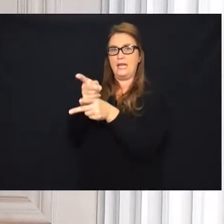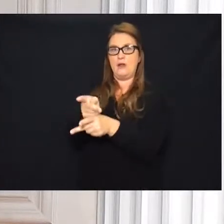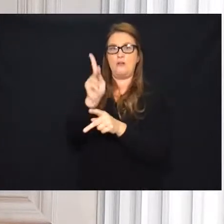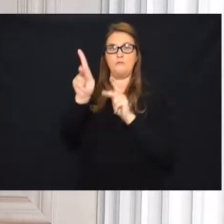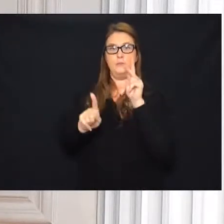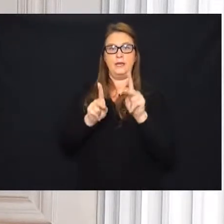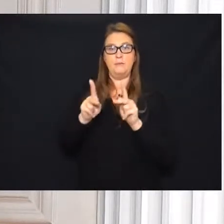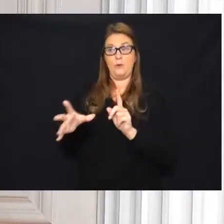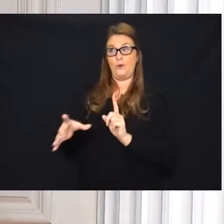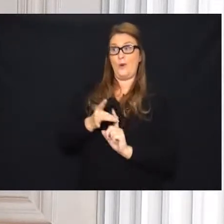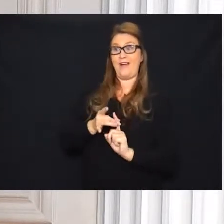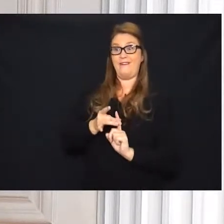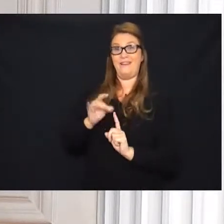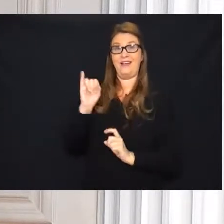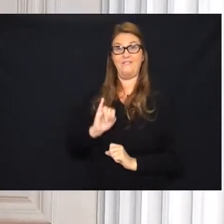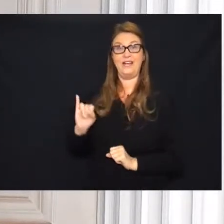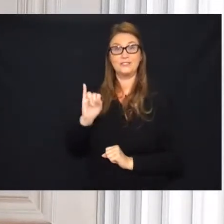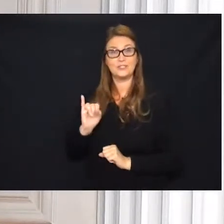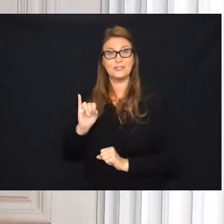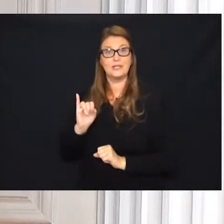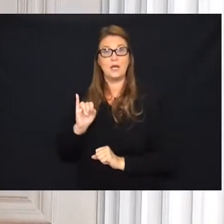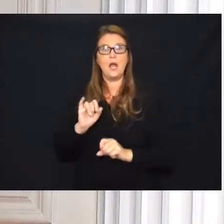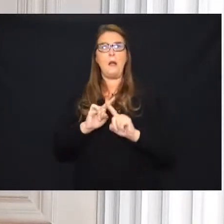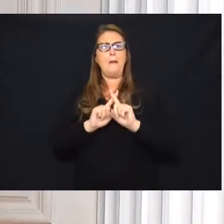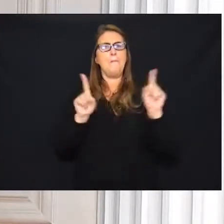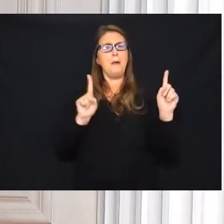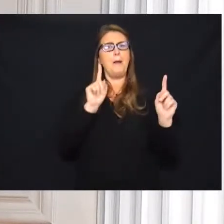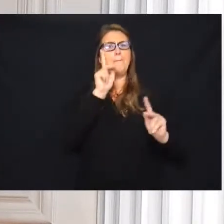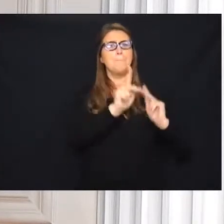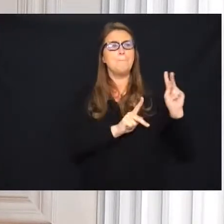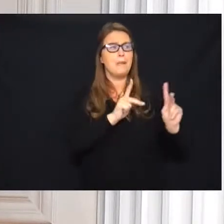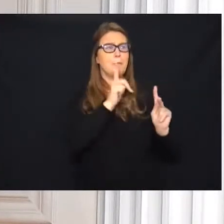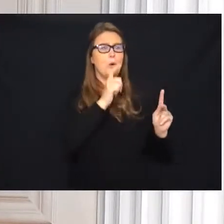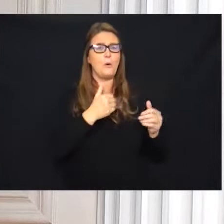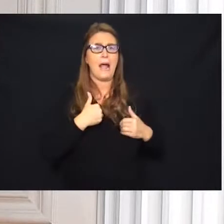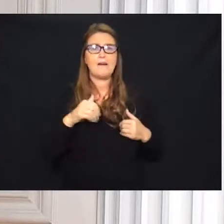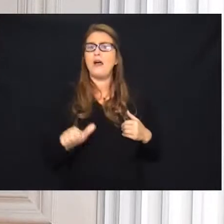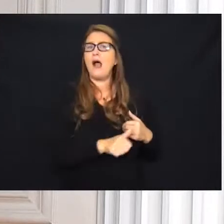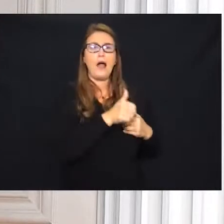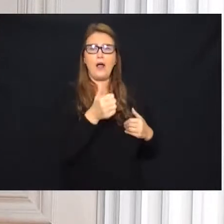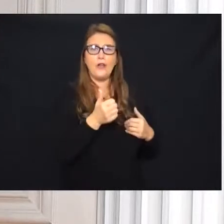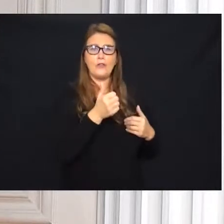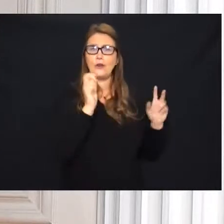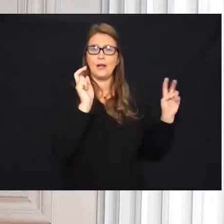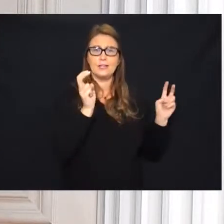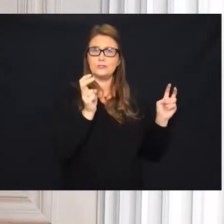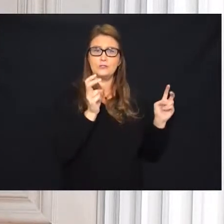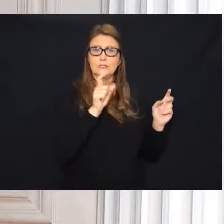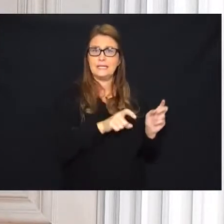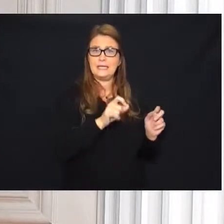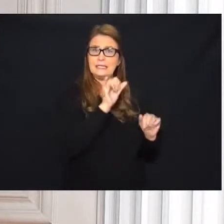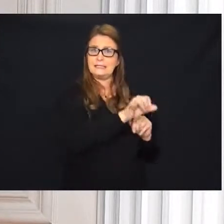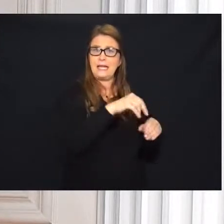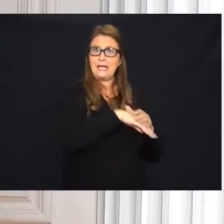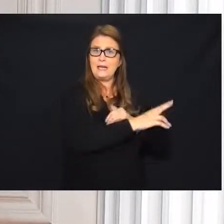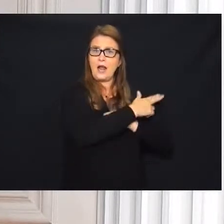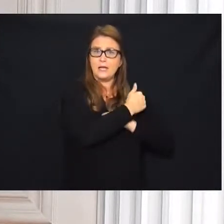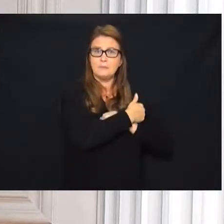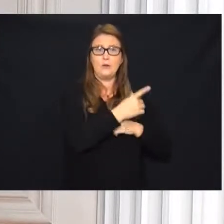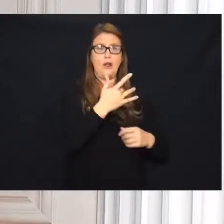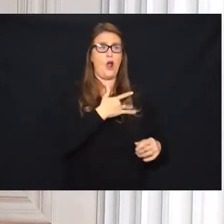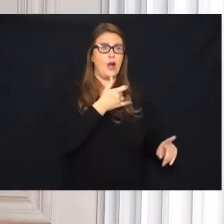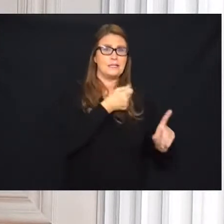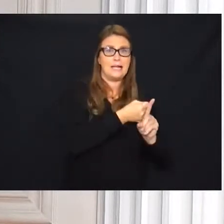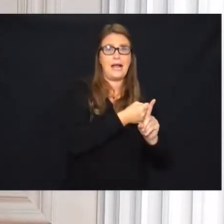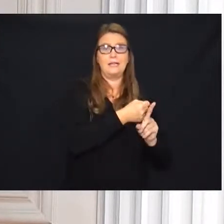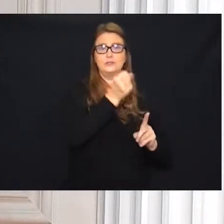with COVID-19, but also to take care of people who have other acute medical needs like heart attacks and strokes and